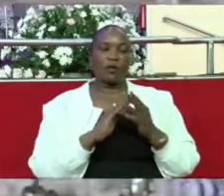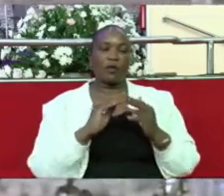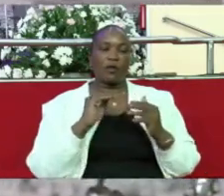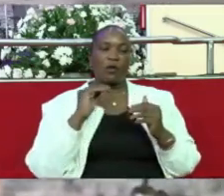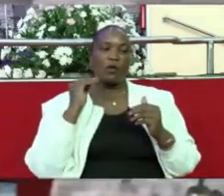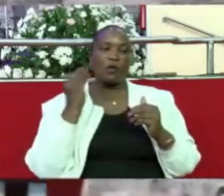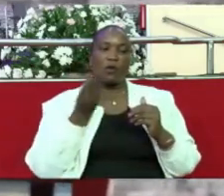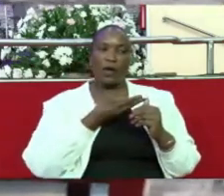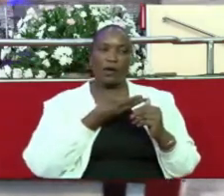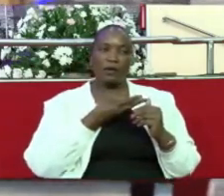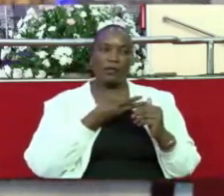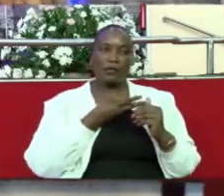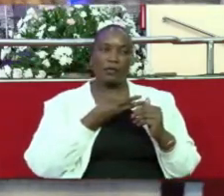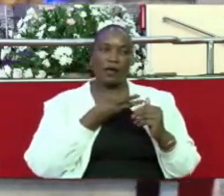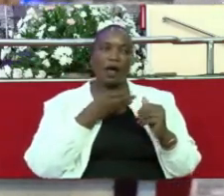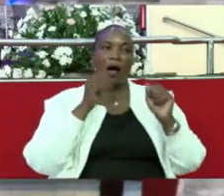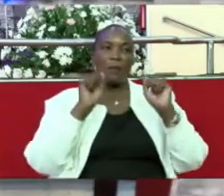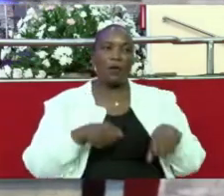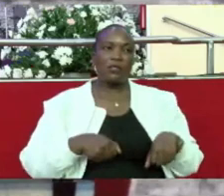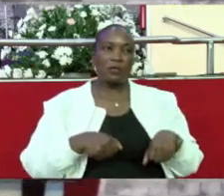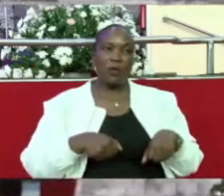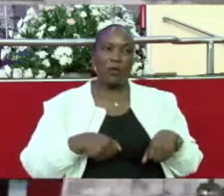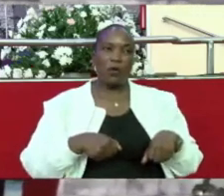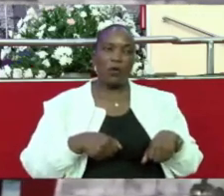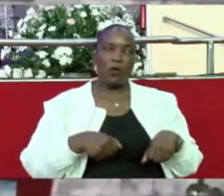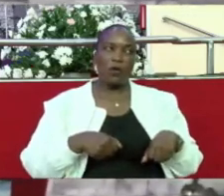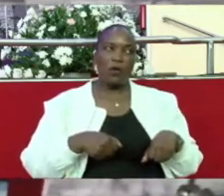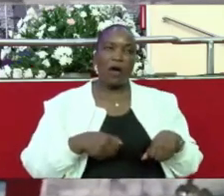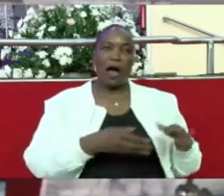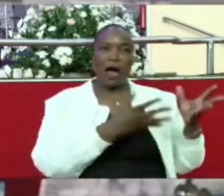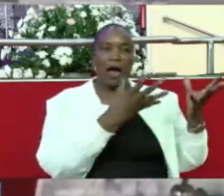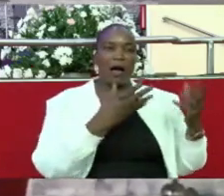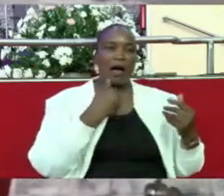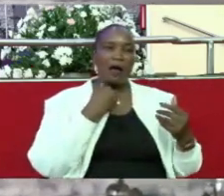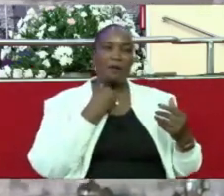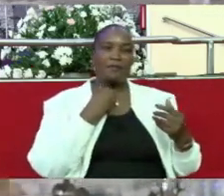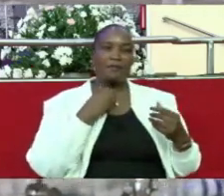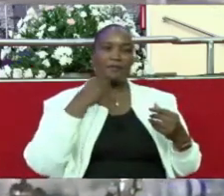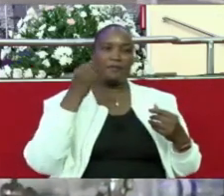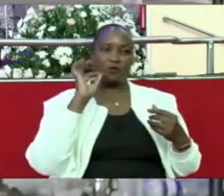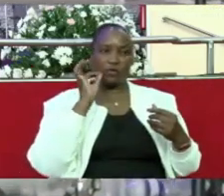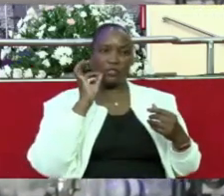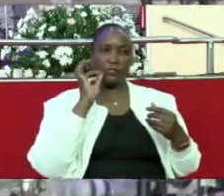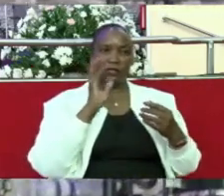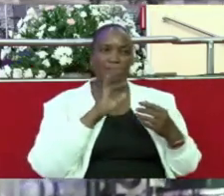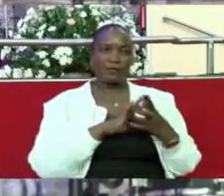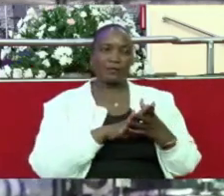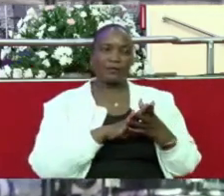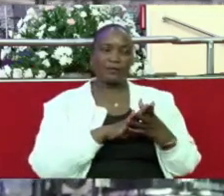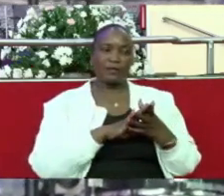season. I have to be changed. My pattern of thinking has to be